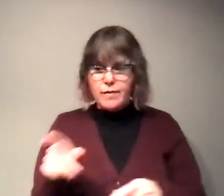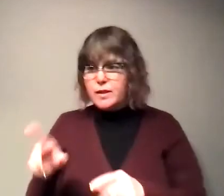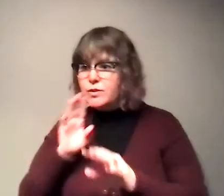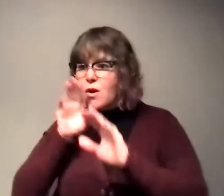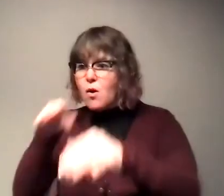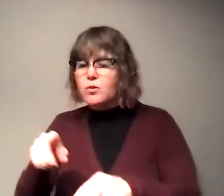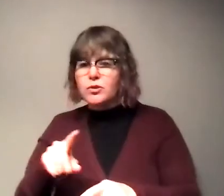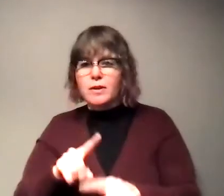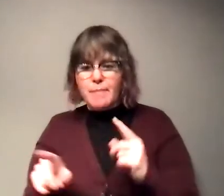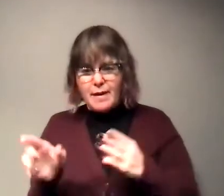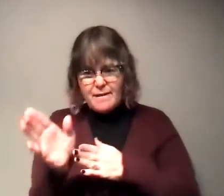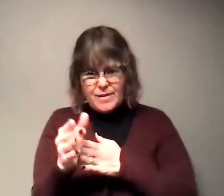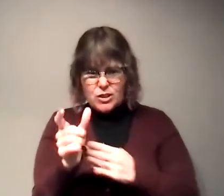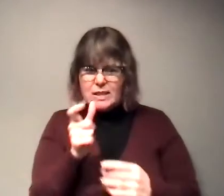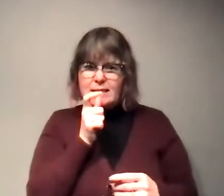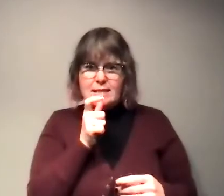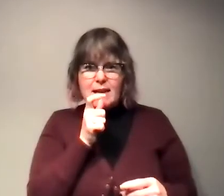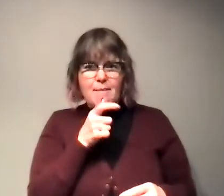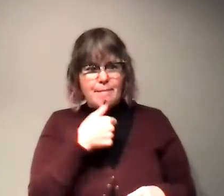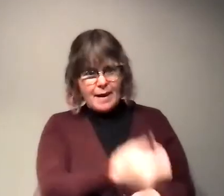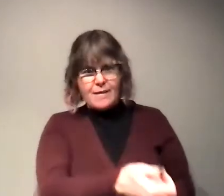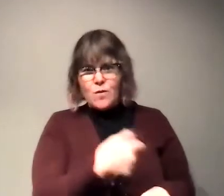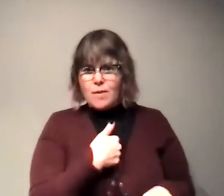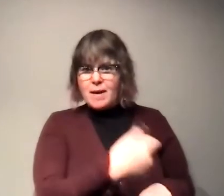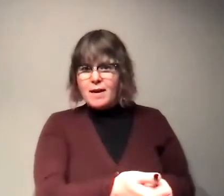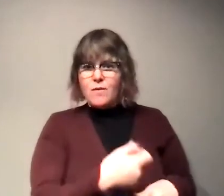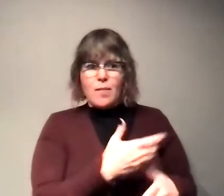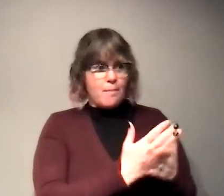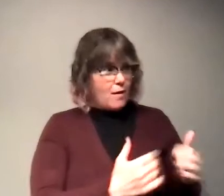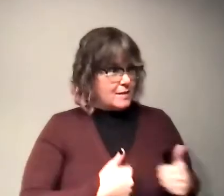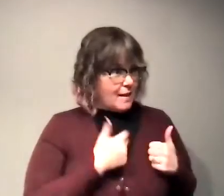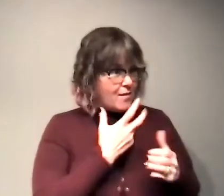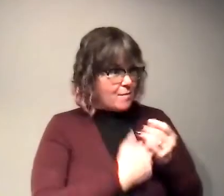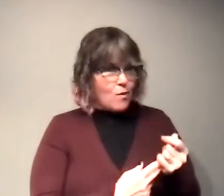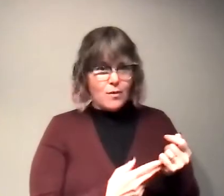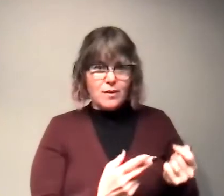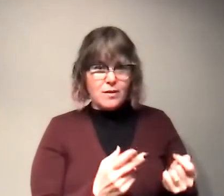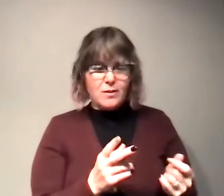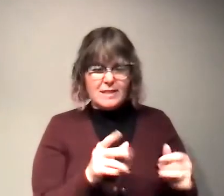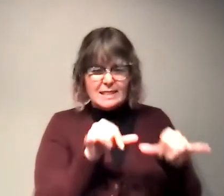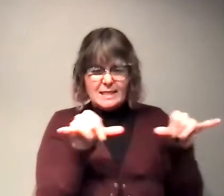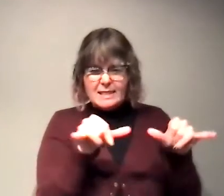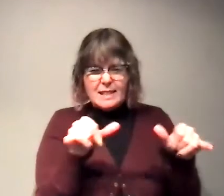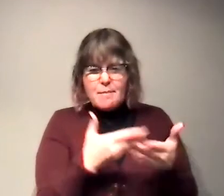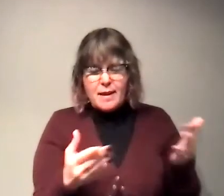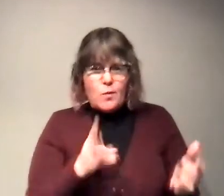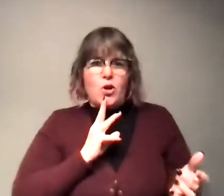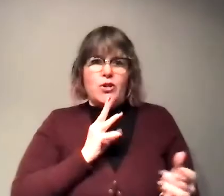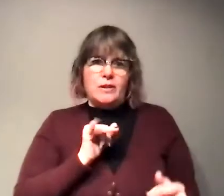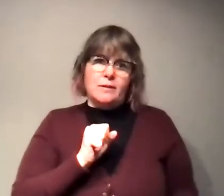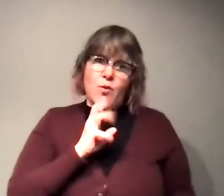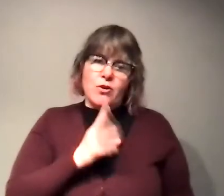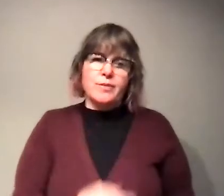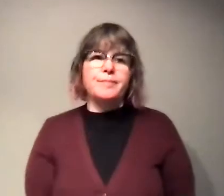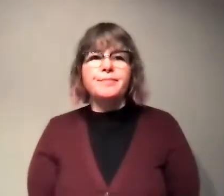to a fish like a salmon who swims back and forth and spends part of its life in both, they're all part of the same thing. Totally. Yeah, that's